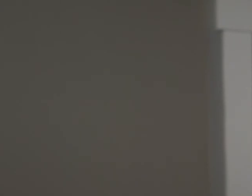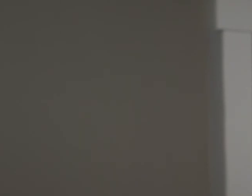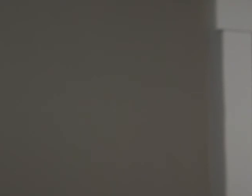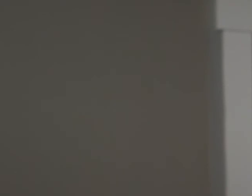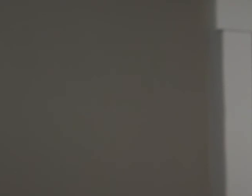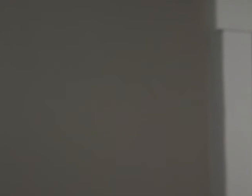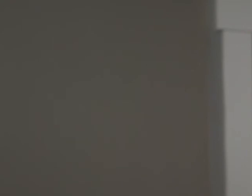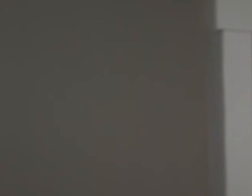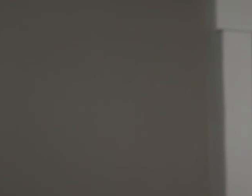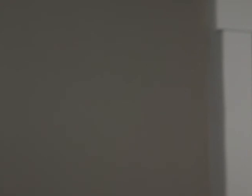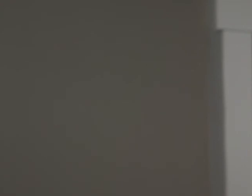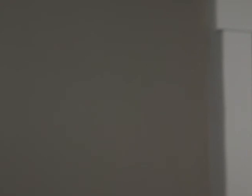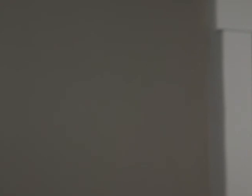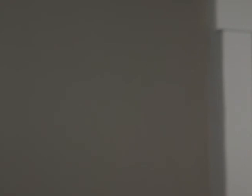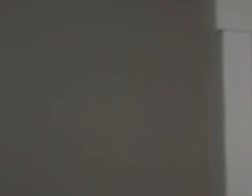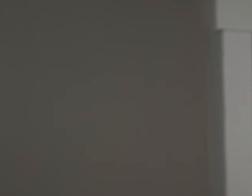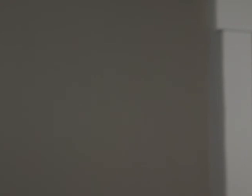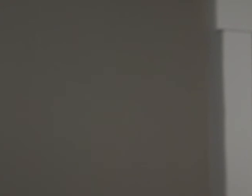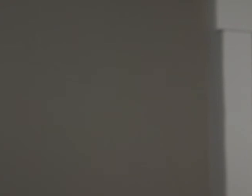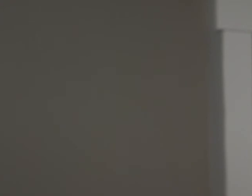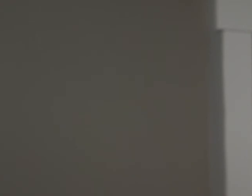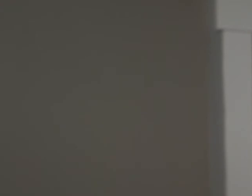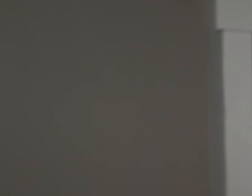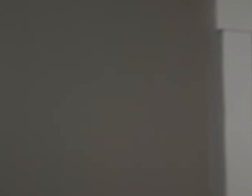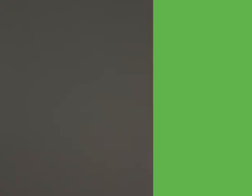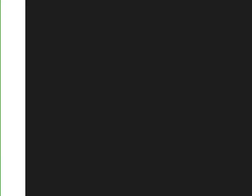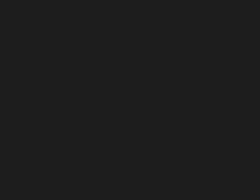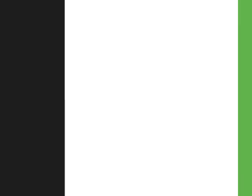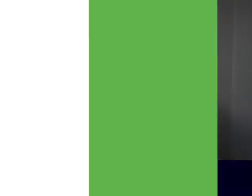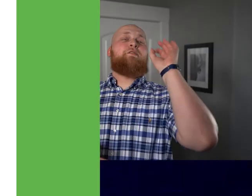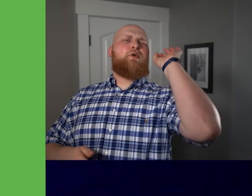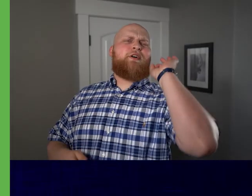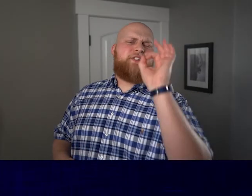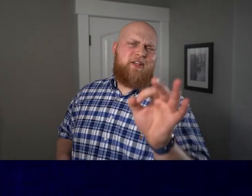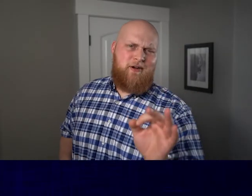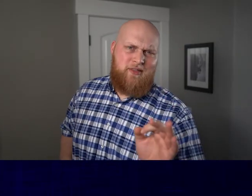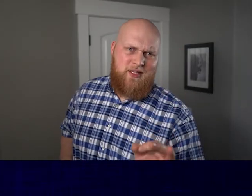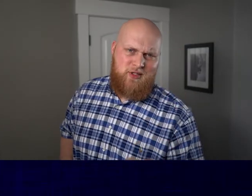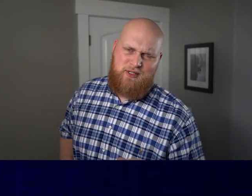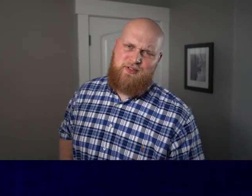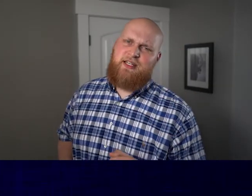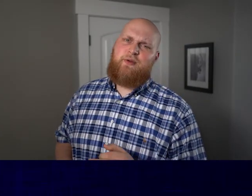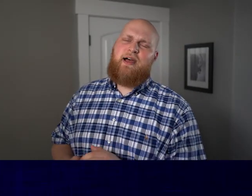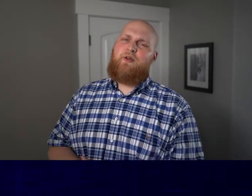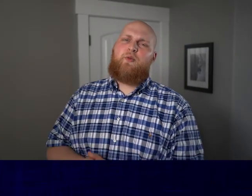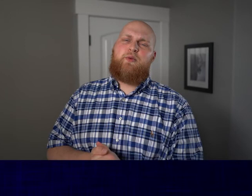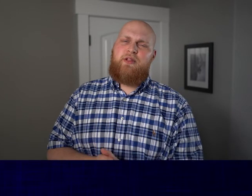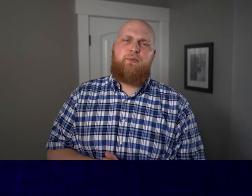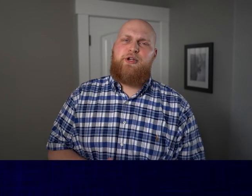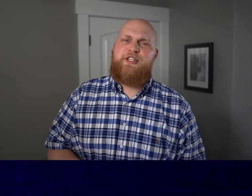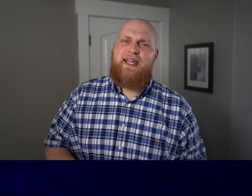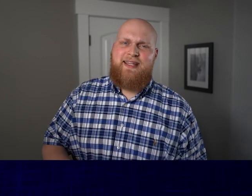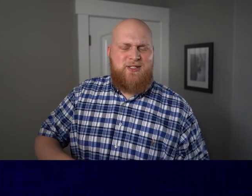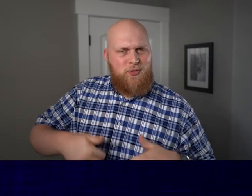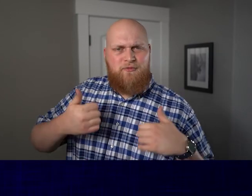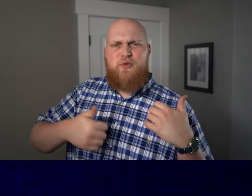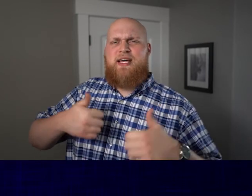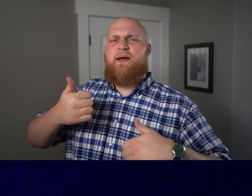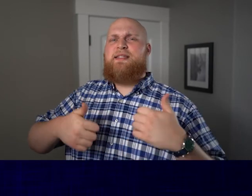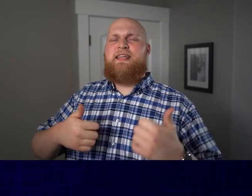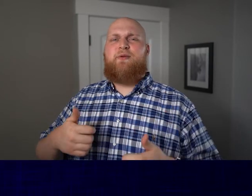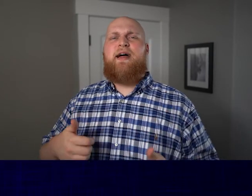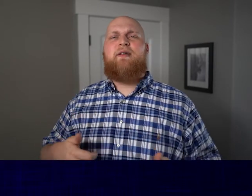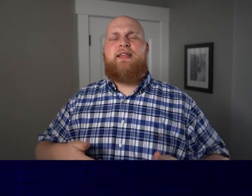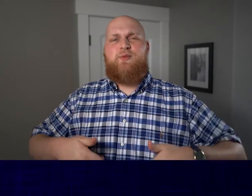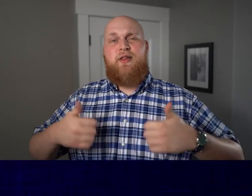much for watching, though. My name is Colby Walker, and this is Heart of Utah. If you are still here, thank you so much for sticking around. We really appreciate it. This sort of view